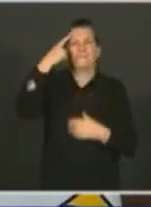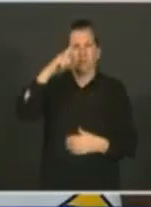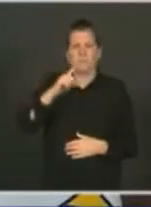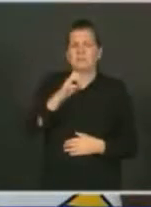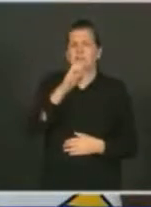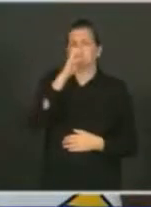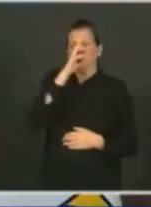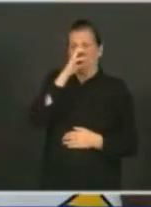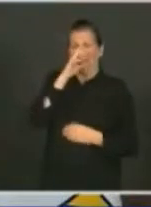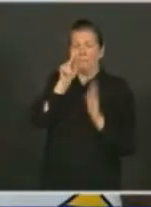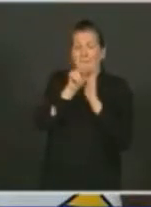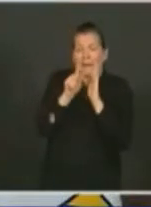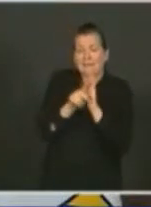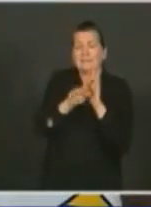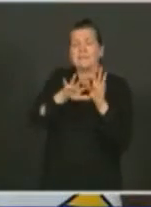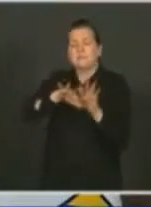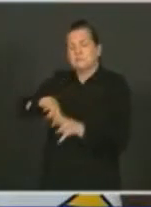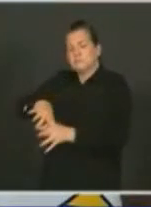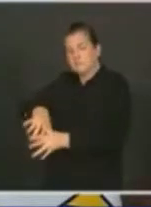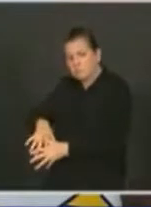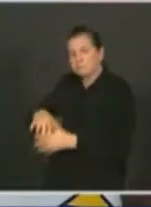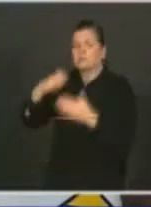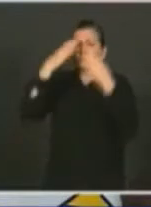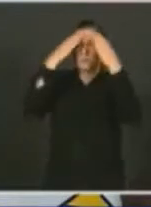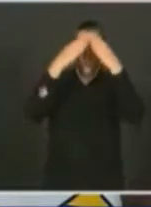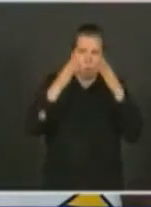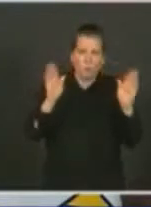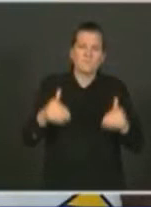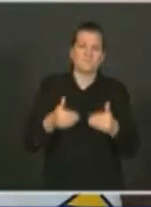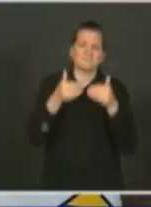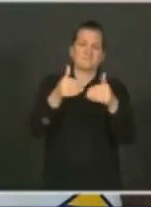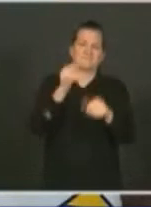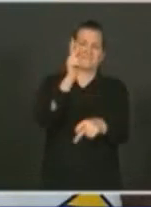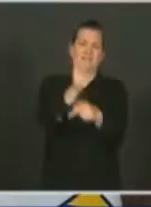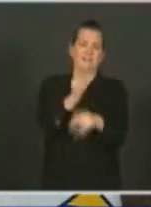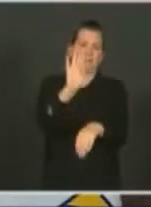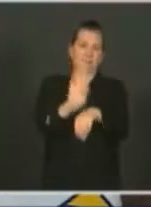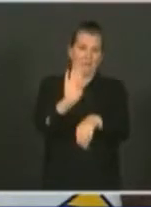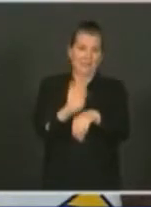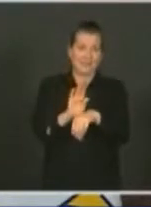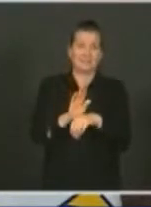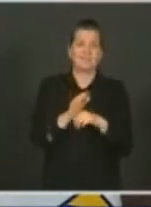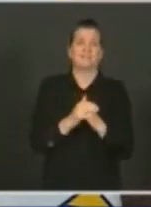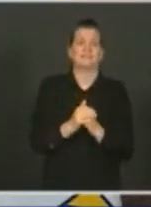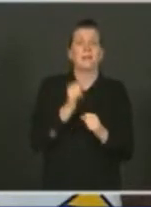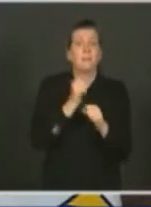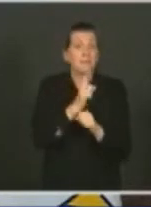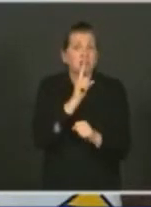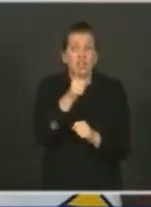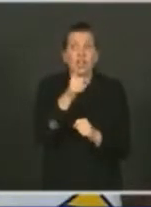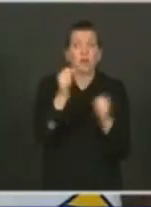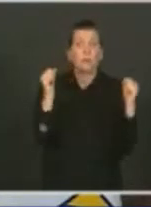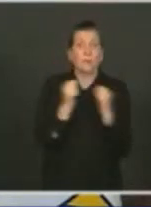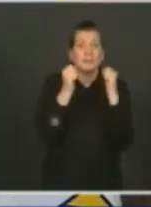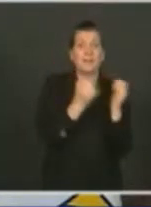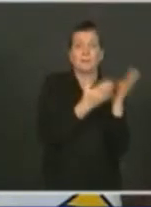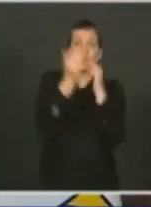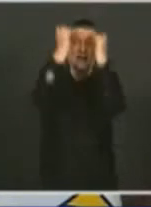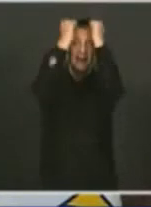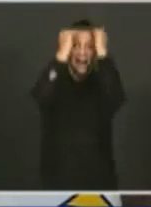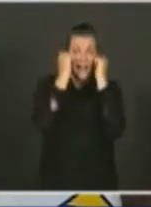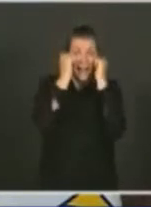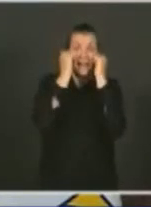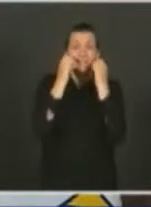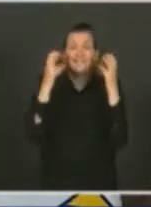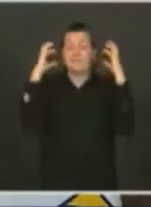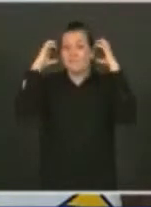If it doesn't, we're going to grab our coats and hats and blankets and stay outside. But cities and towns are allowing the